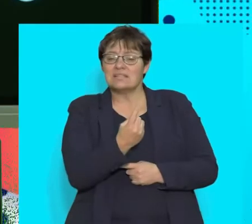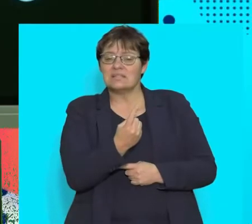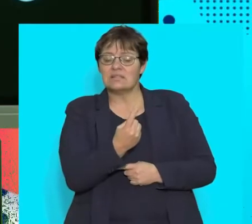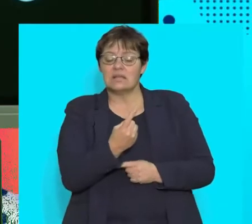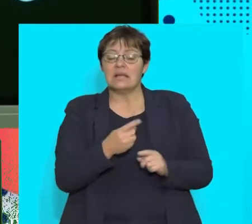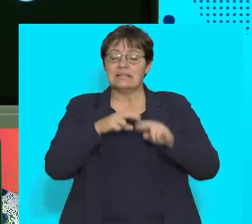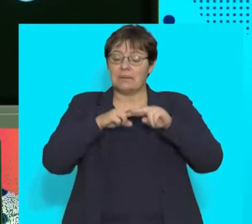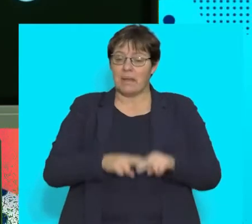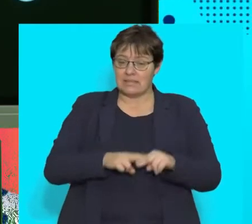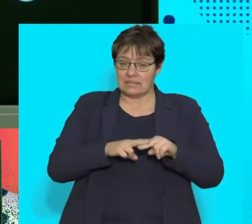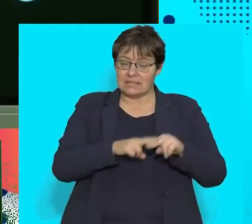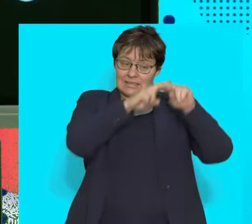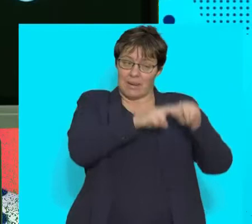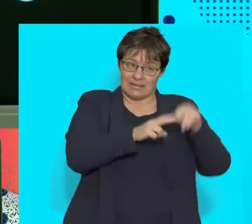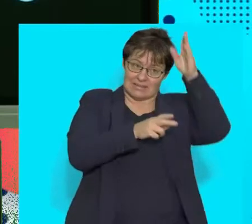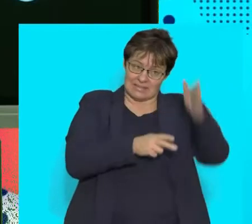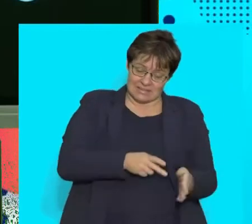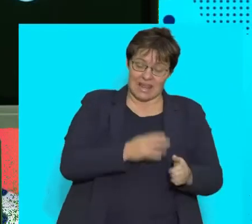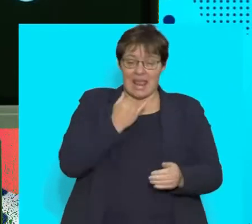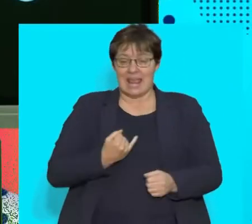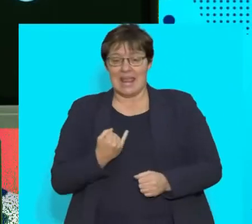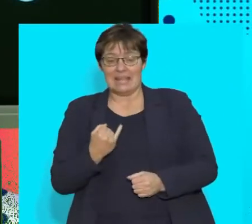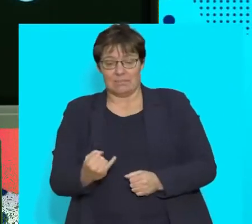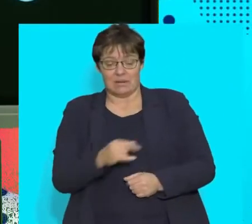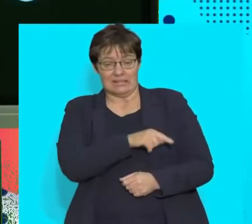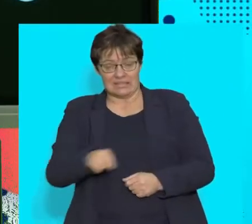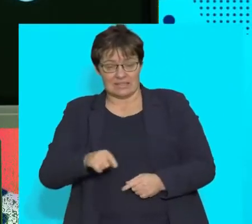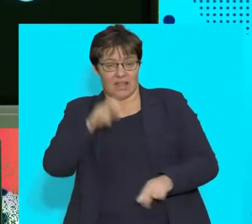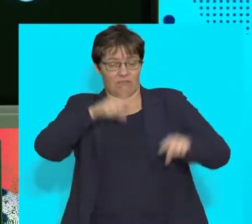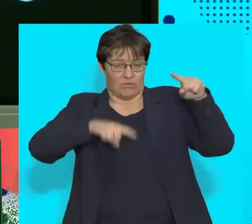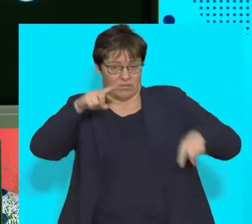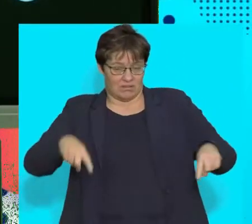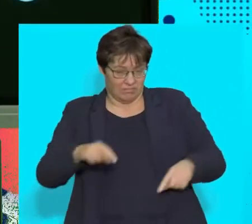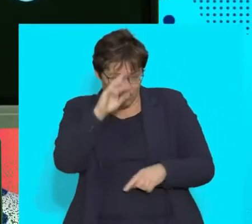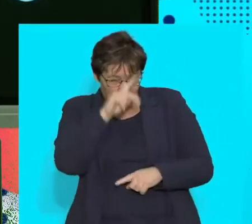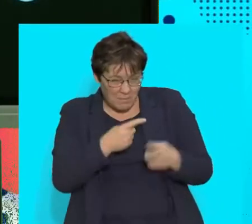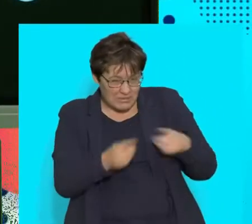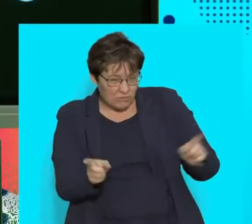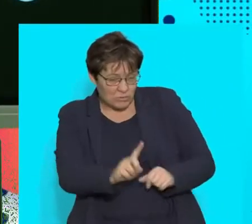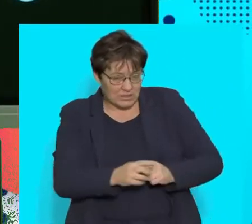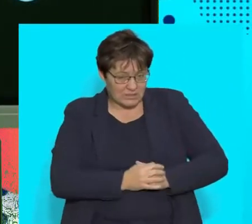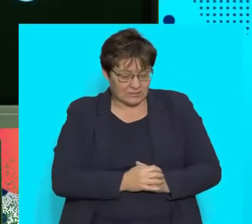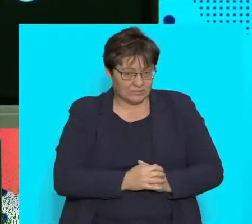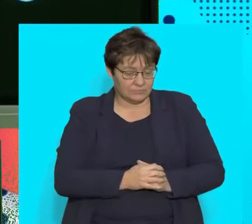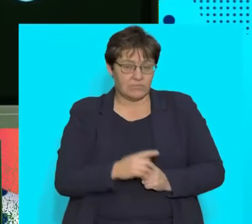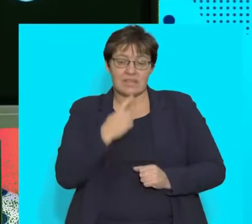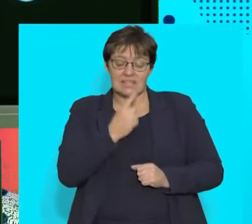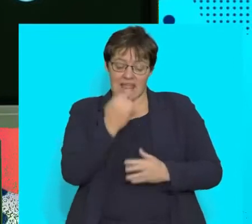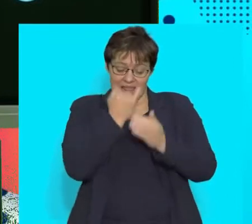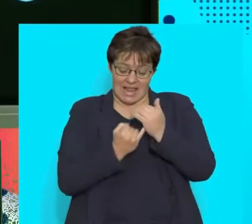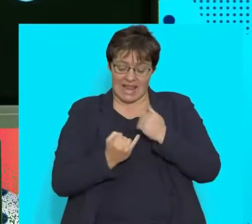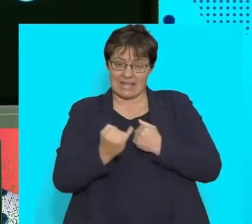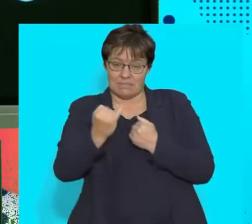between an independent and a dependent variable. Can you remember what those differences are? Well, if you said that